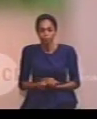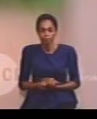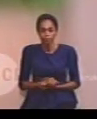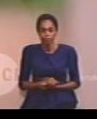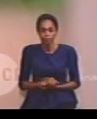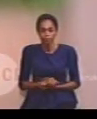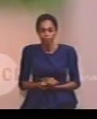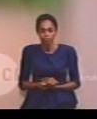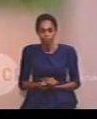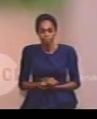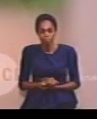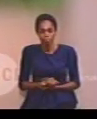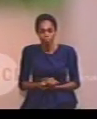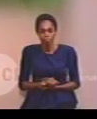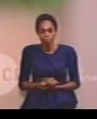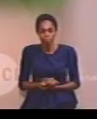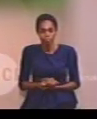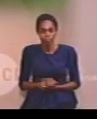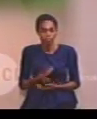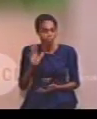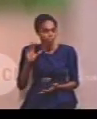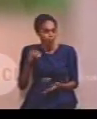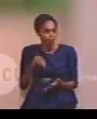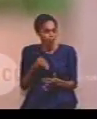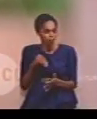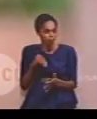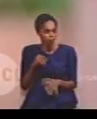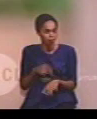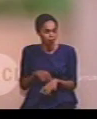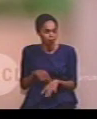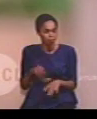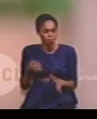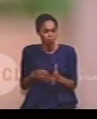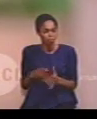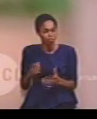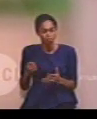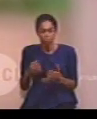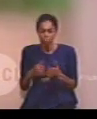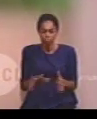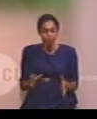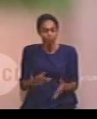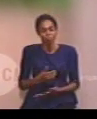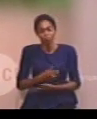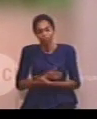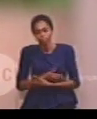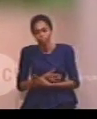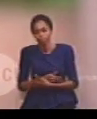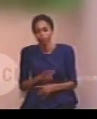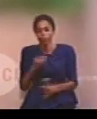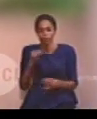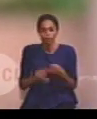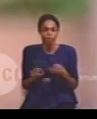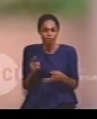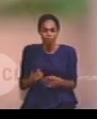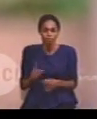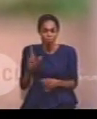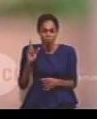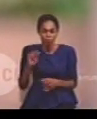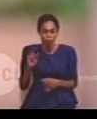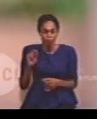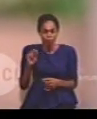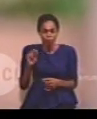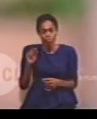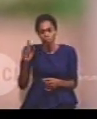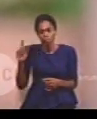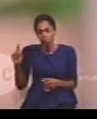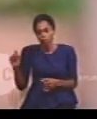5 times again. I had miscarriages. So the last one happened in the year 2020. So after that one, I